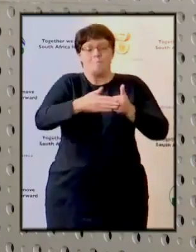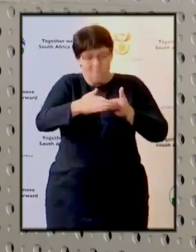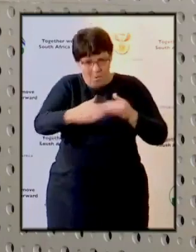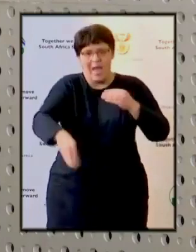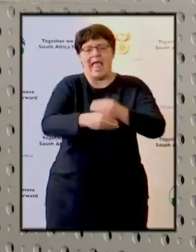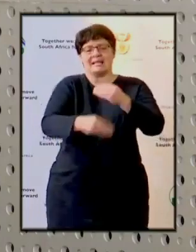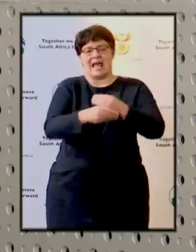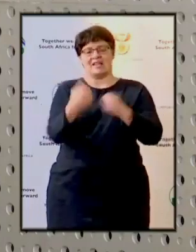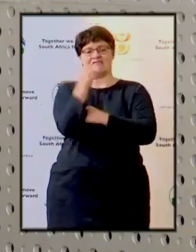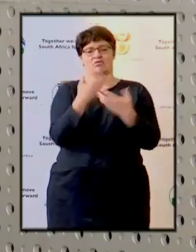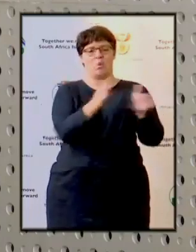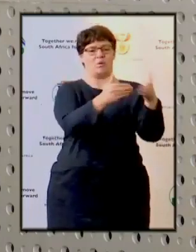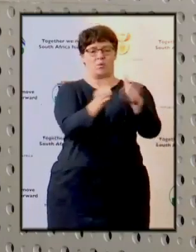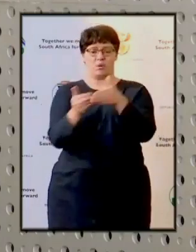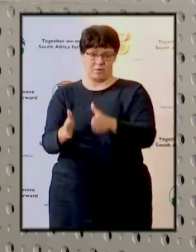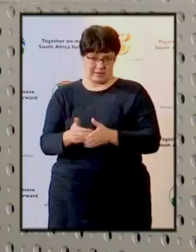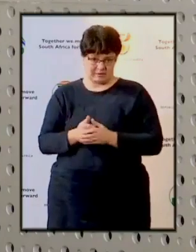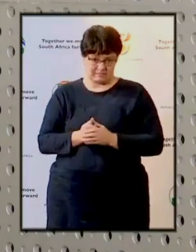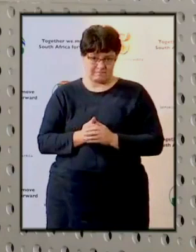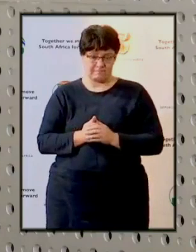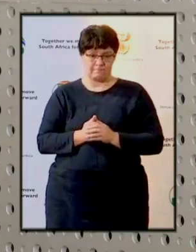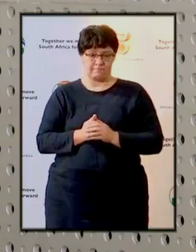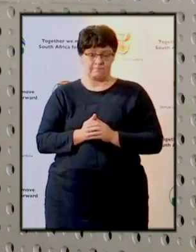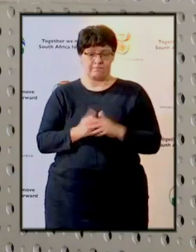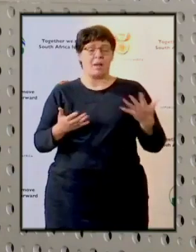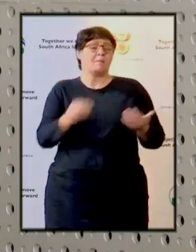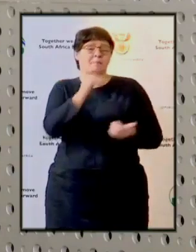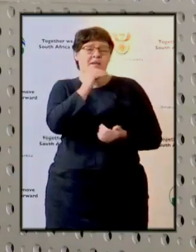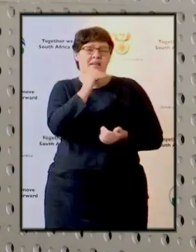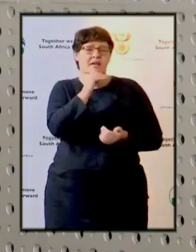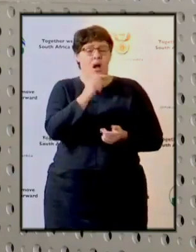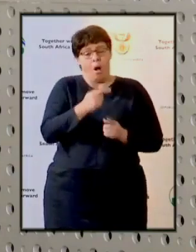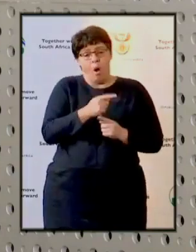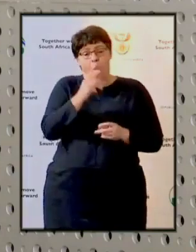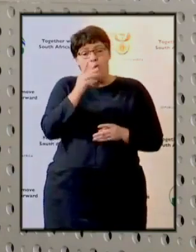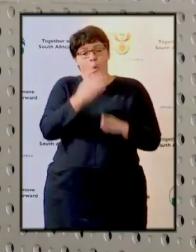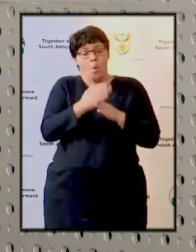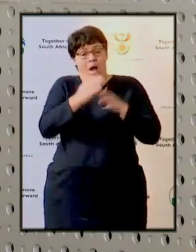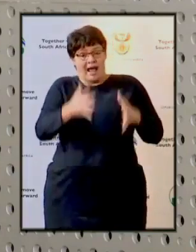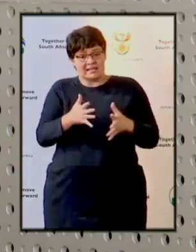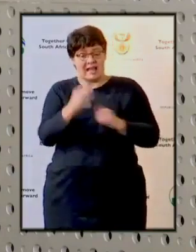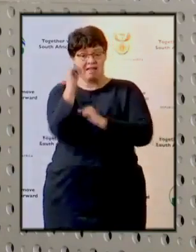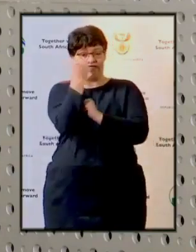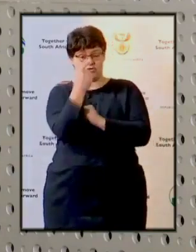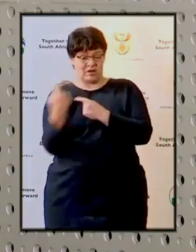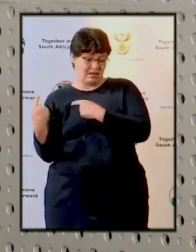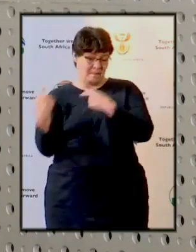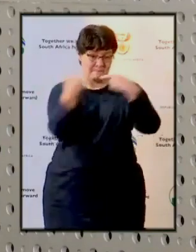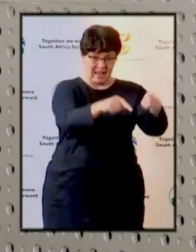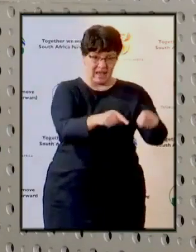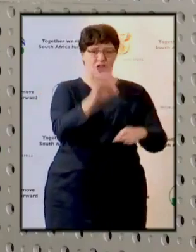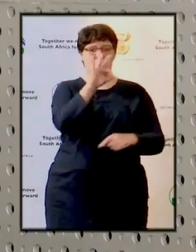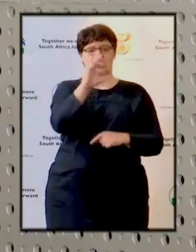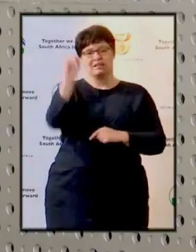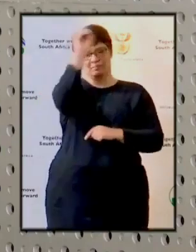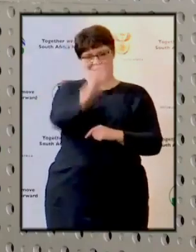factories and more workplaces opening, with 30% of all workers in manufacturing as a whole being